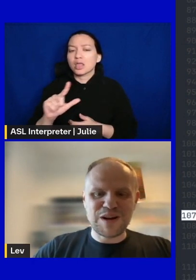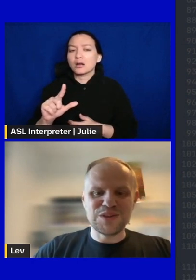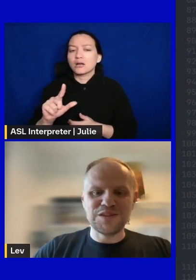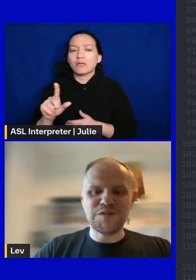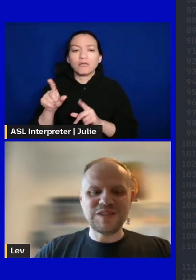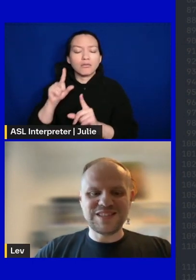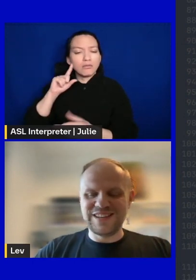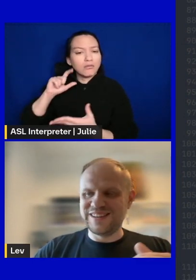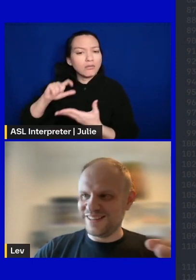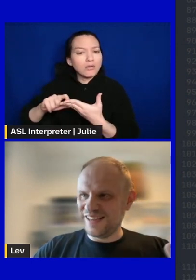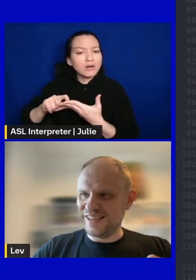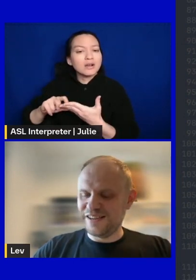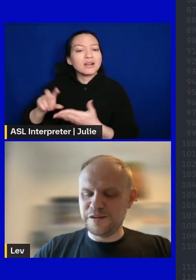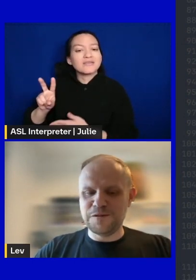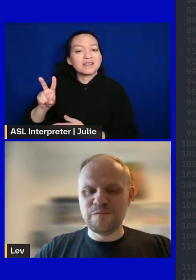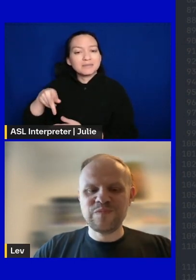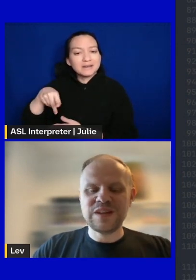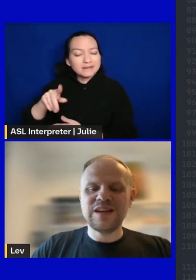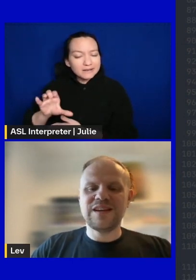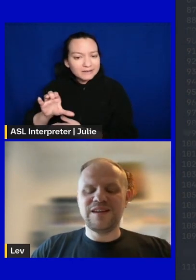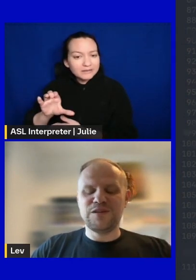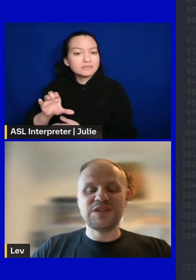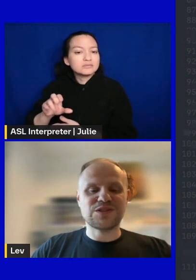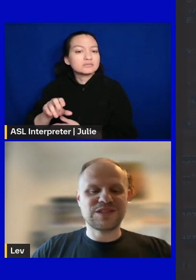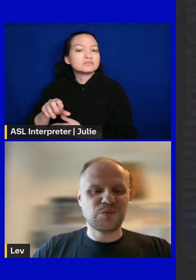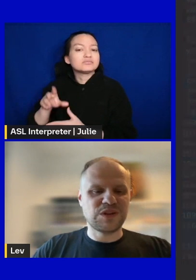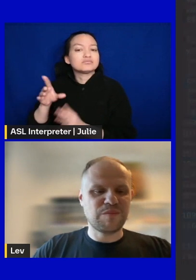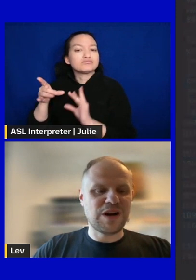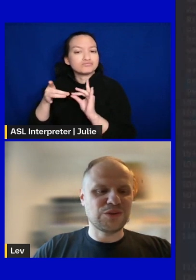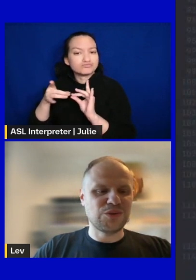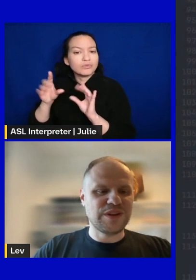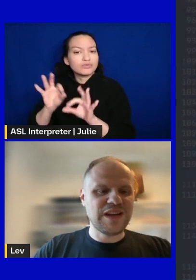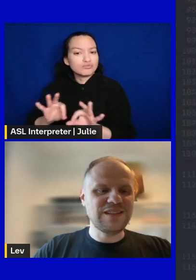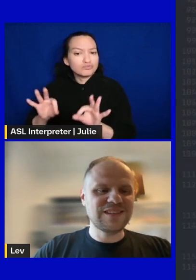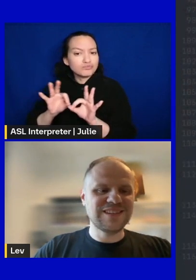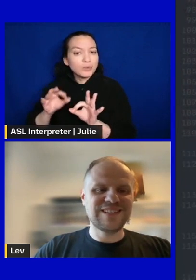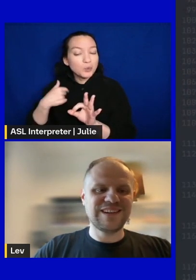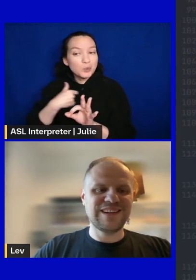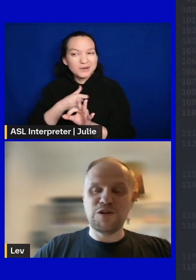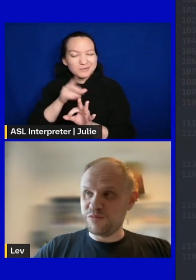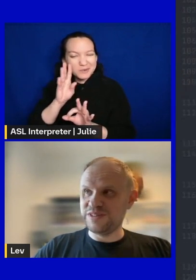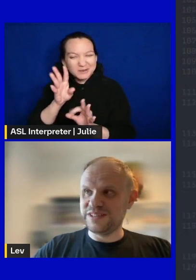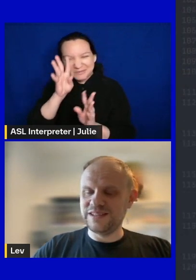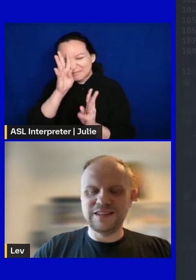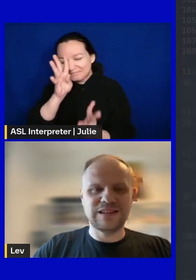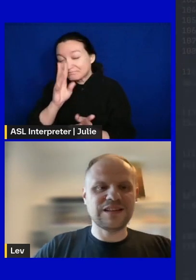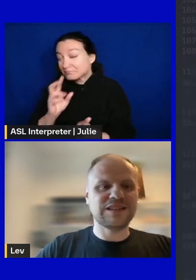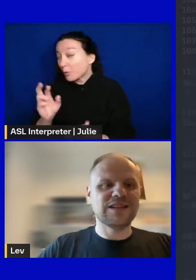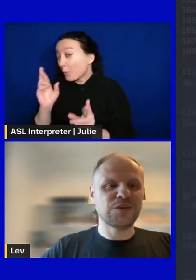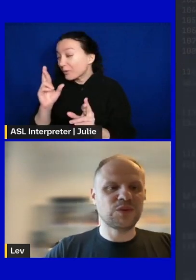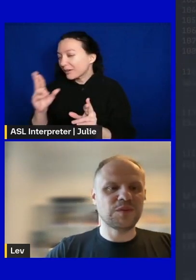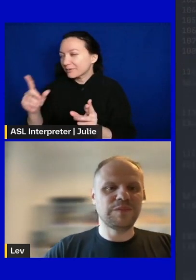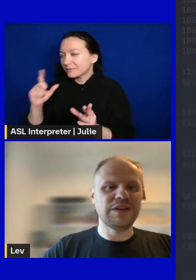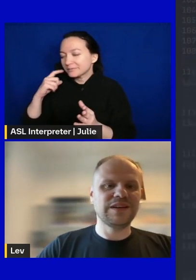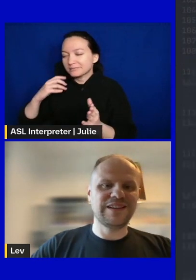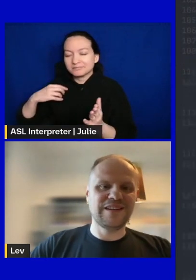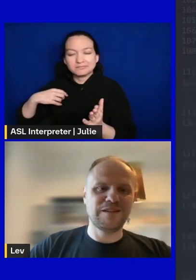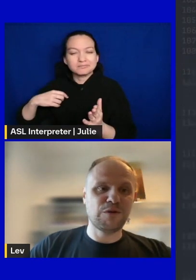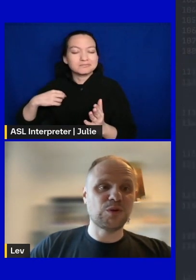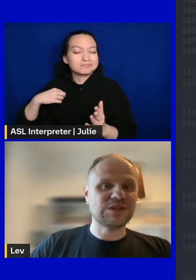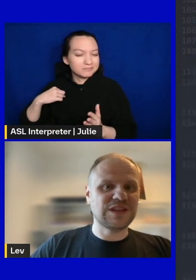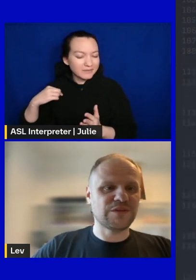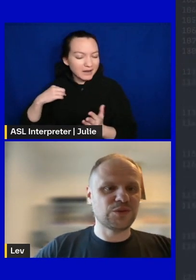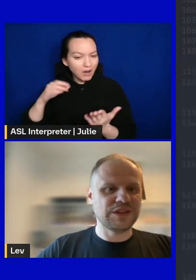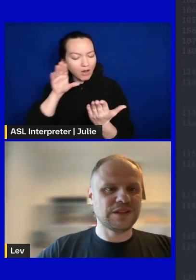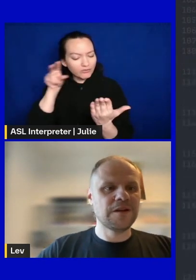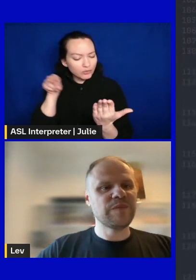special about the VPC resource that we're about to create. Hopefully that the candidate will be